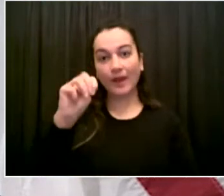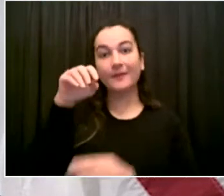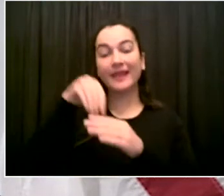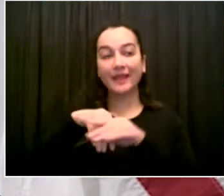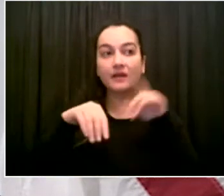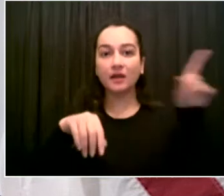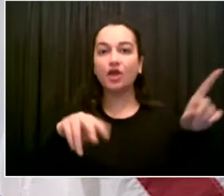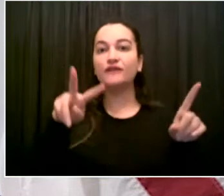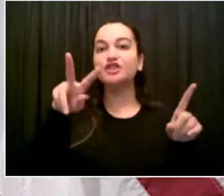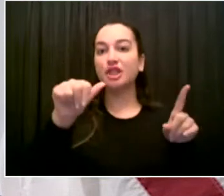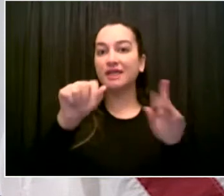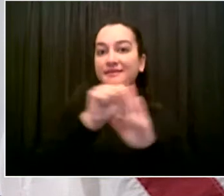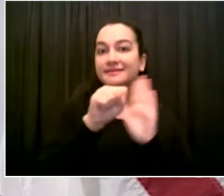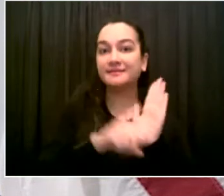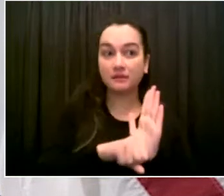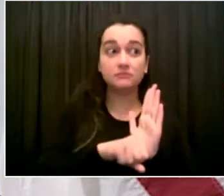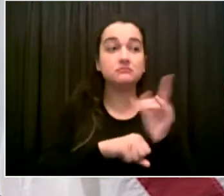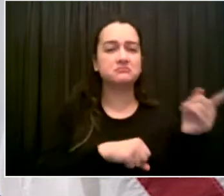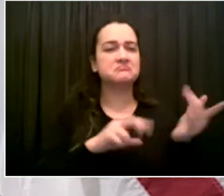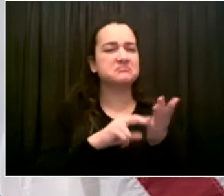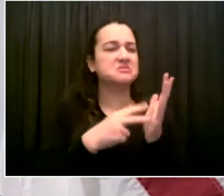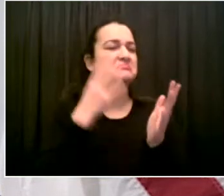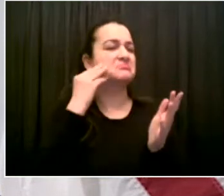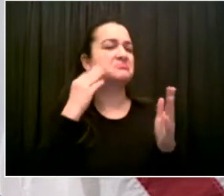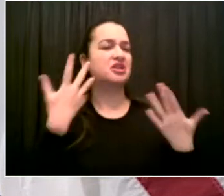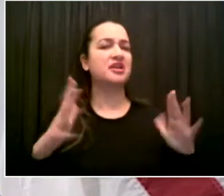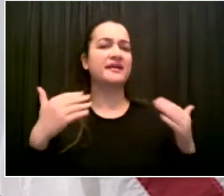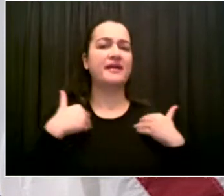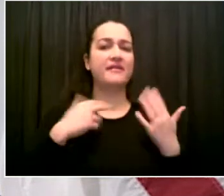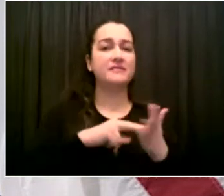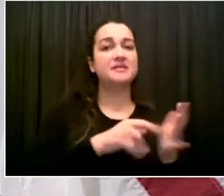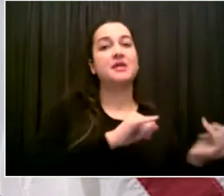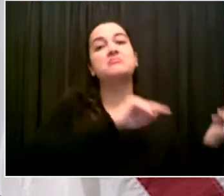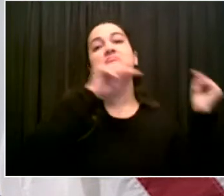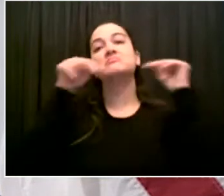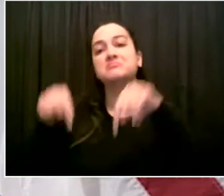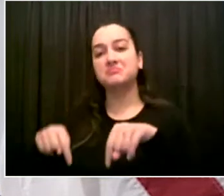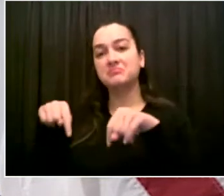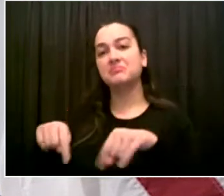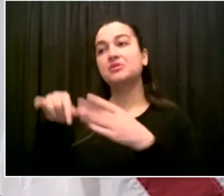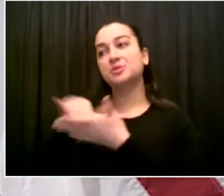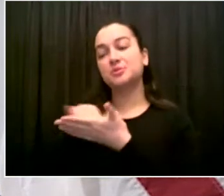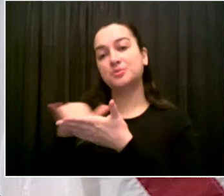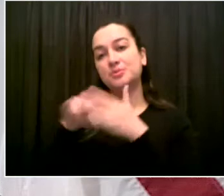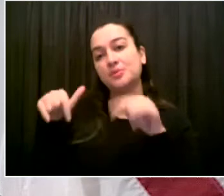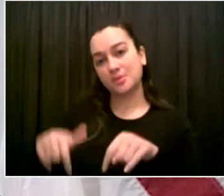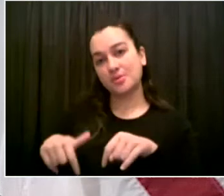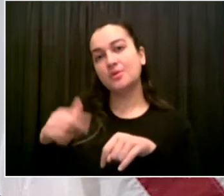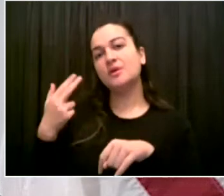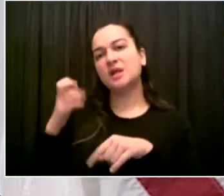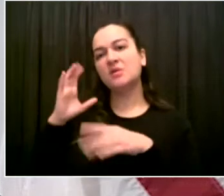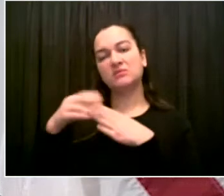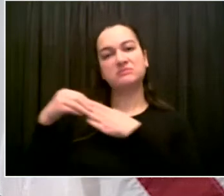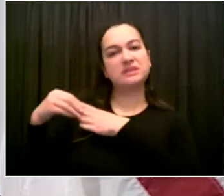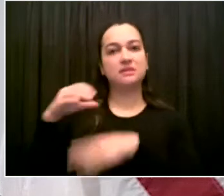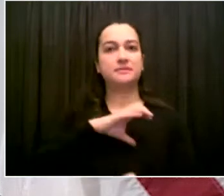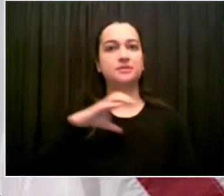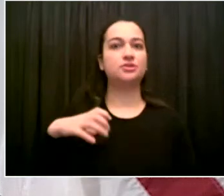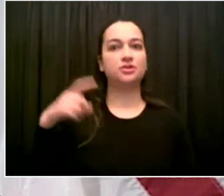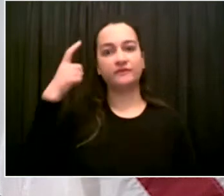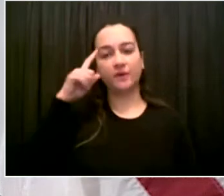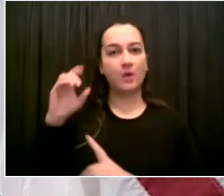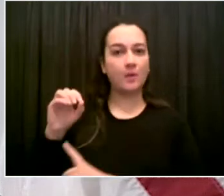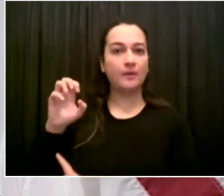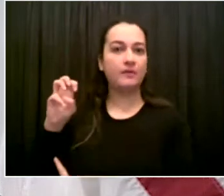great depth of knowledge of how to prepare. And this is something we're going to work on more and more, preparing for anything